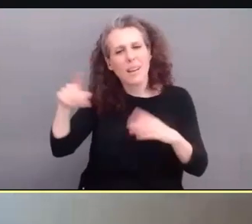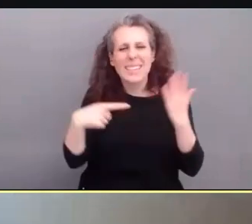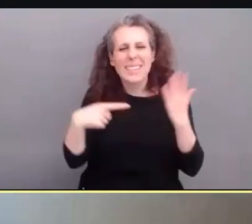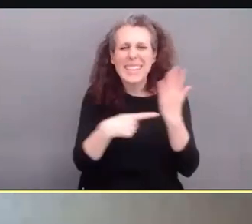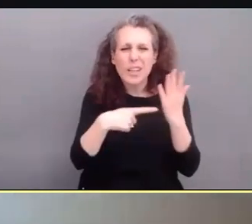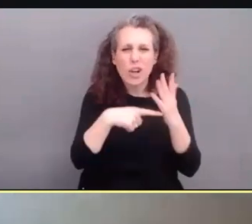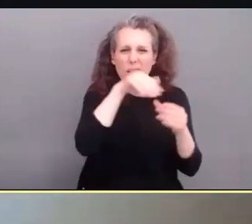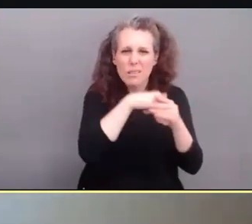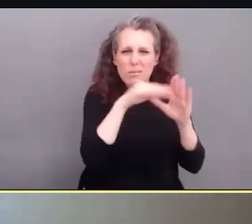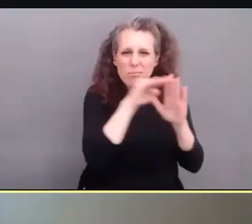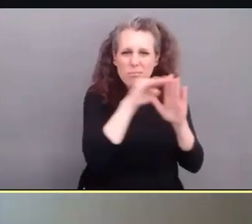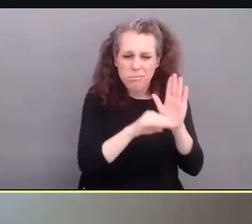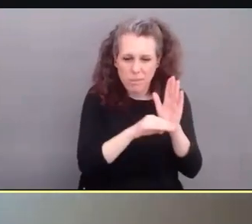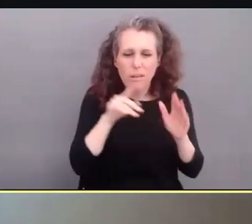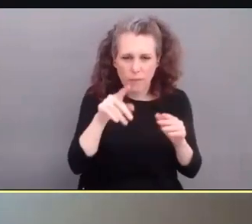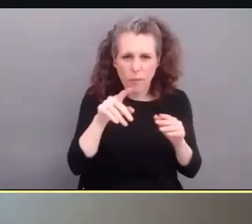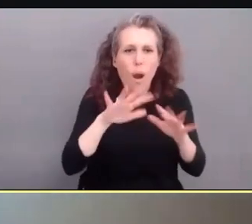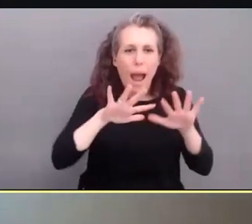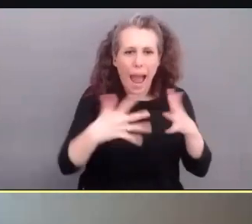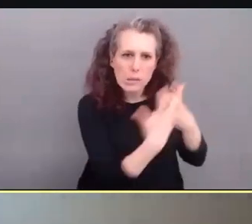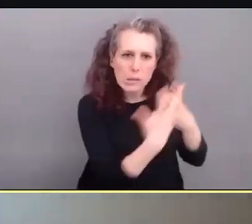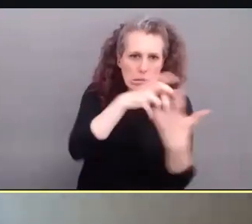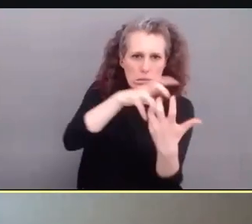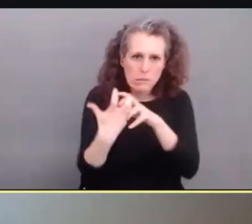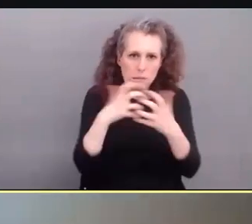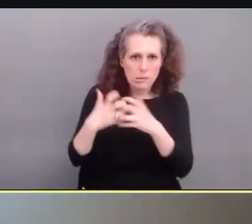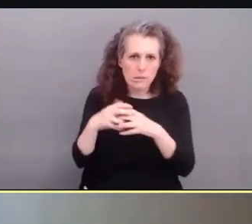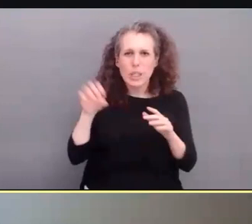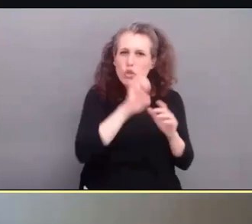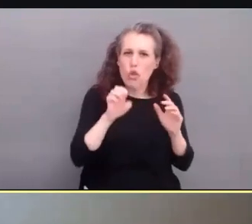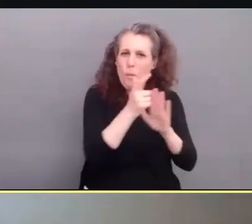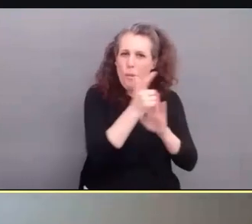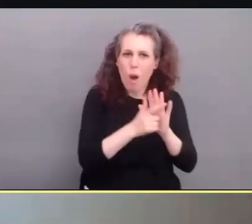for interoperability, part of the law in Europe,